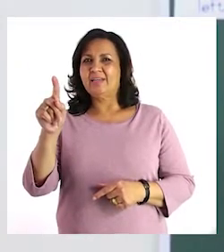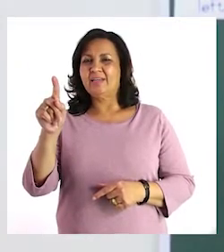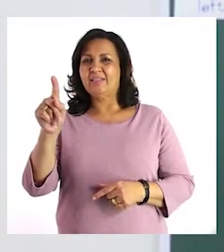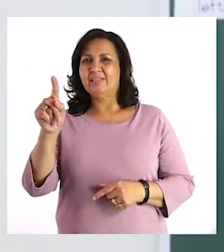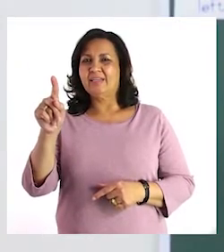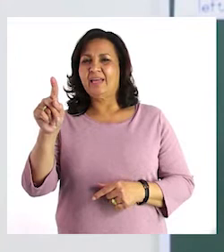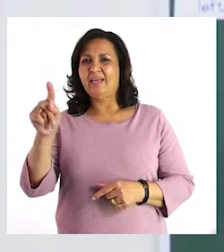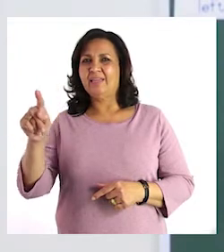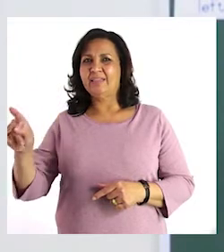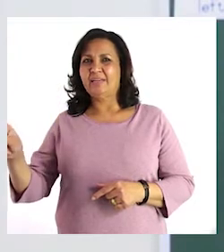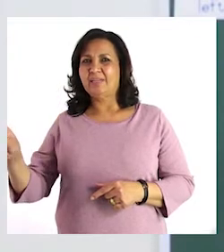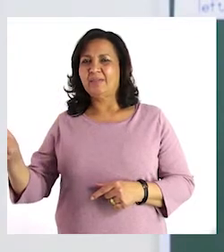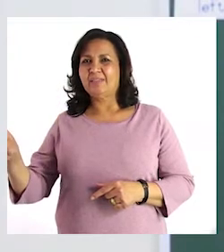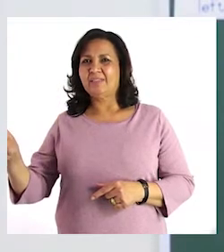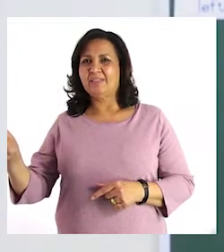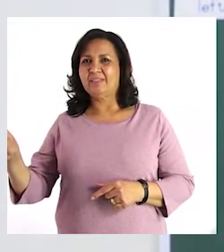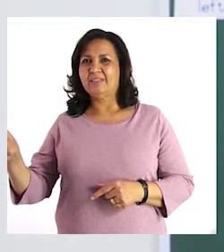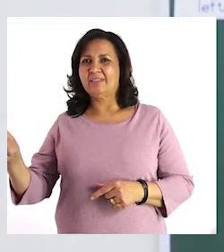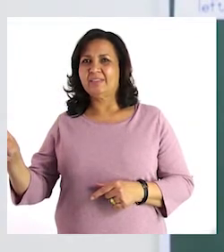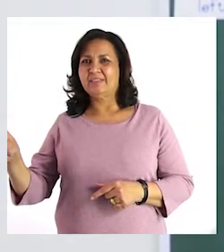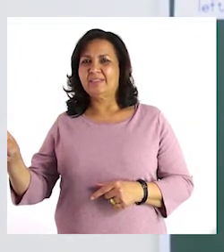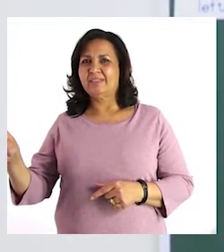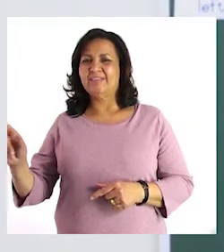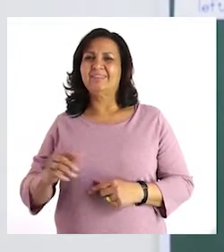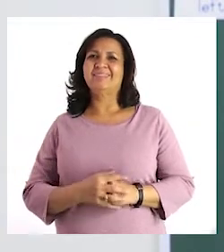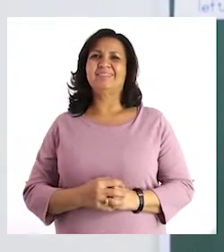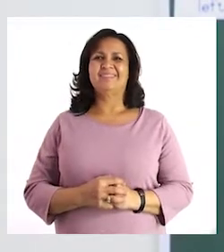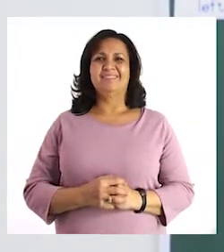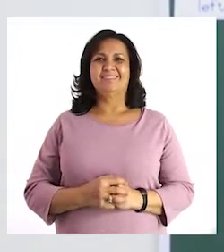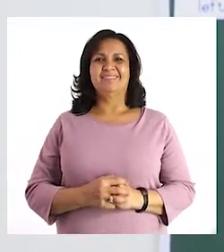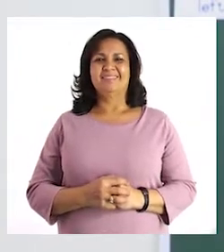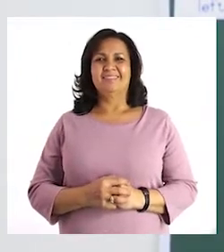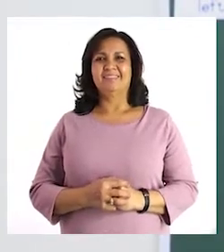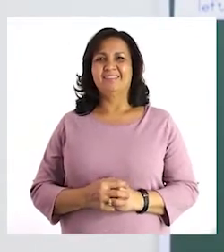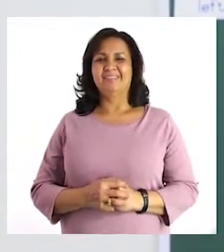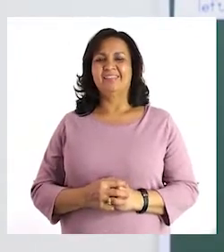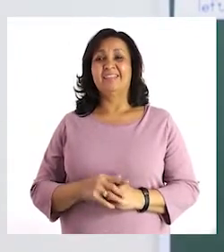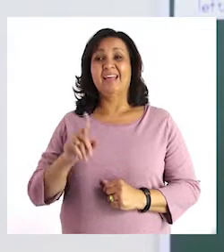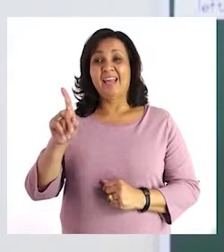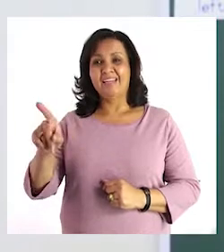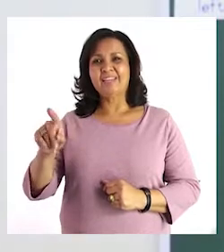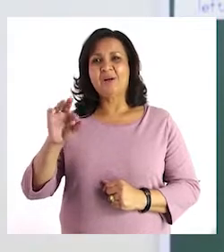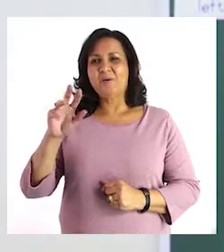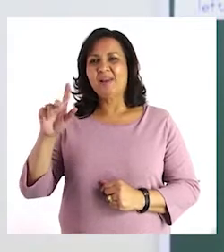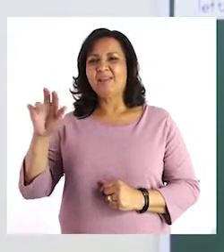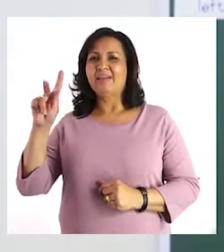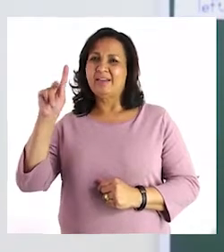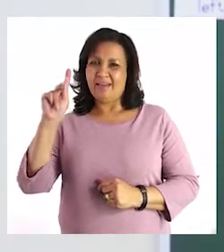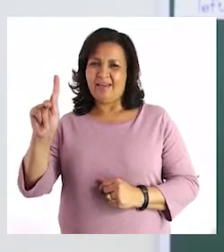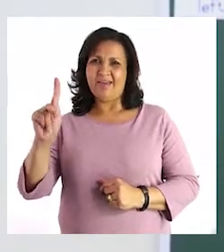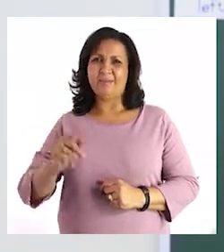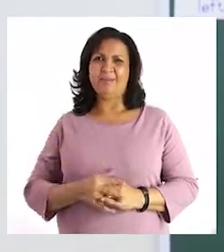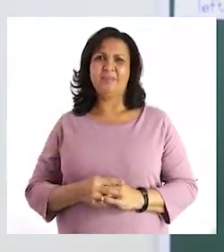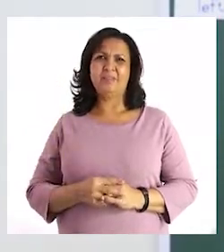of the line and a sideways kick near the ground. That is our letter K. What sound